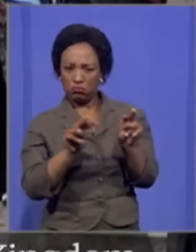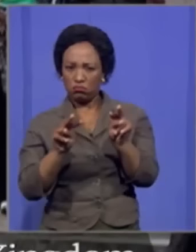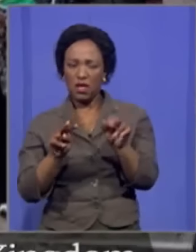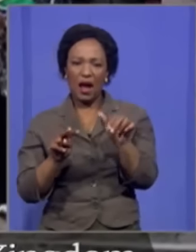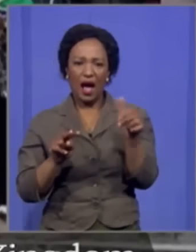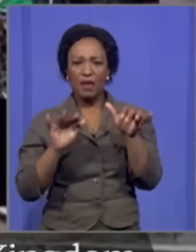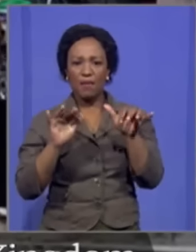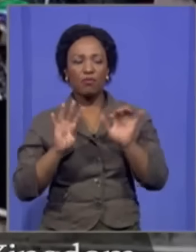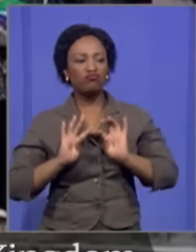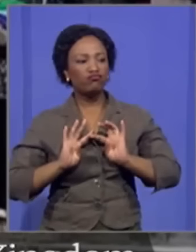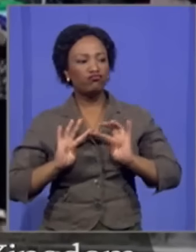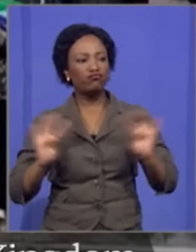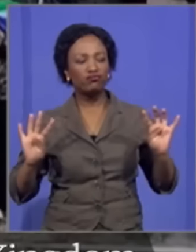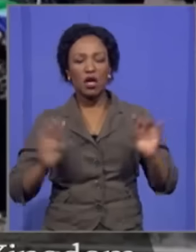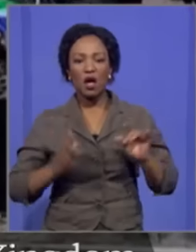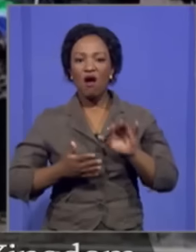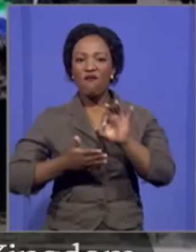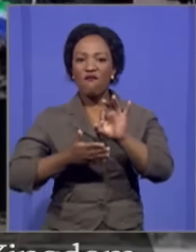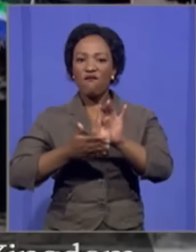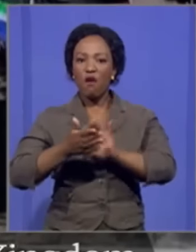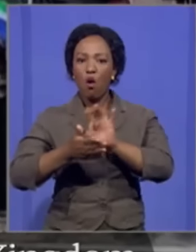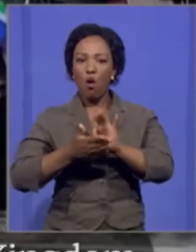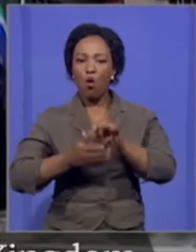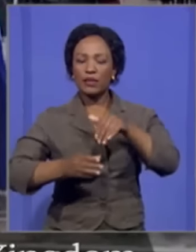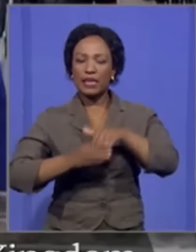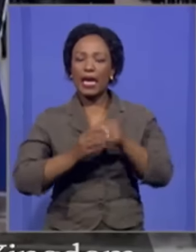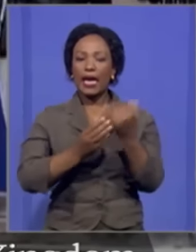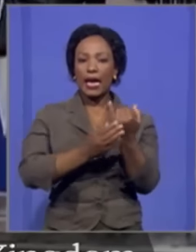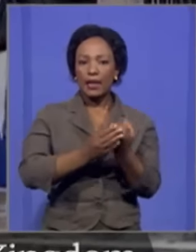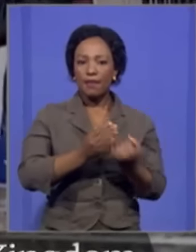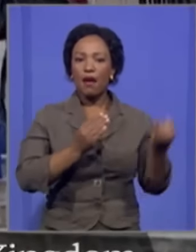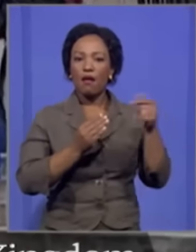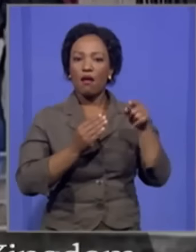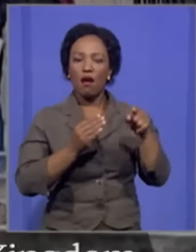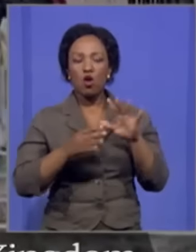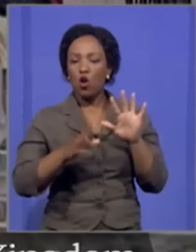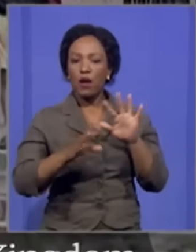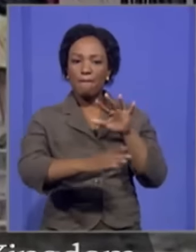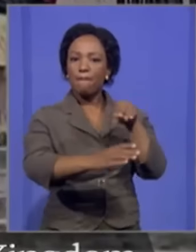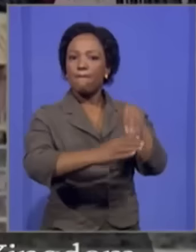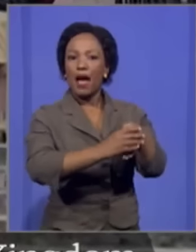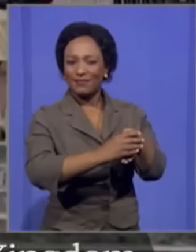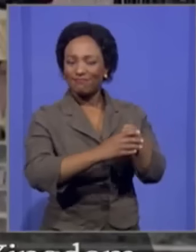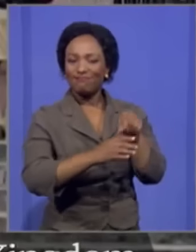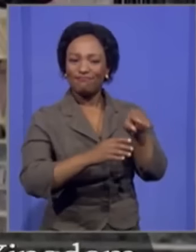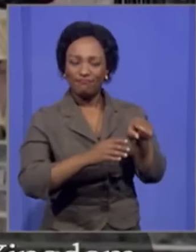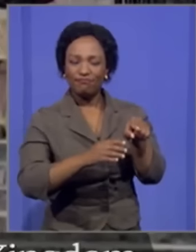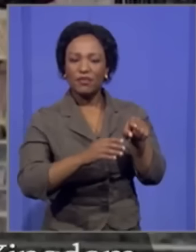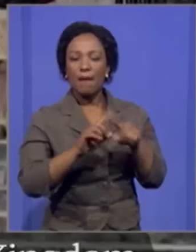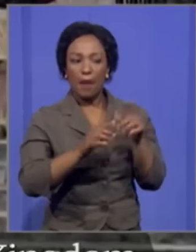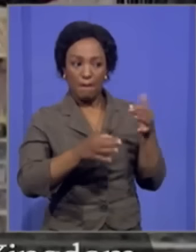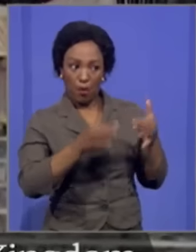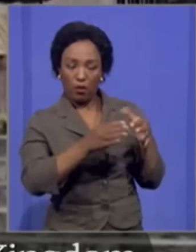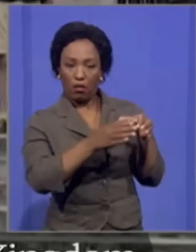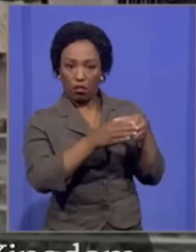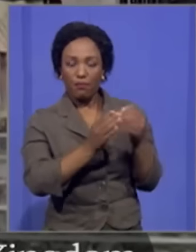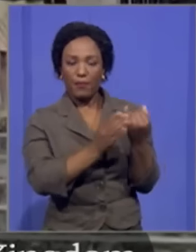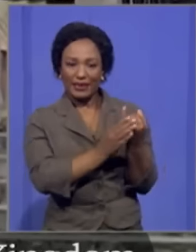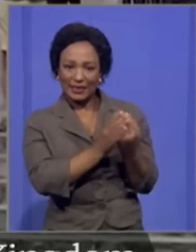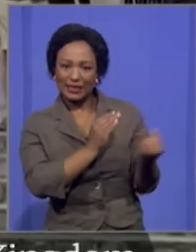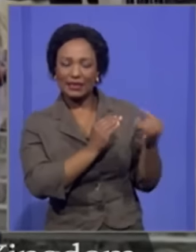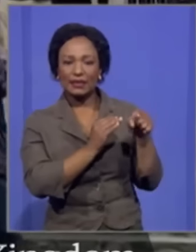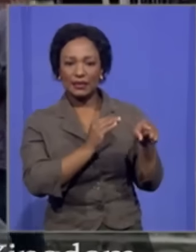reng ke balebedi ba dikgetho ba ikemetseng ba iseng ba mekgatlo empa ile ya dipolotiki empa ile mekga